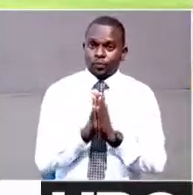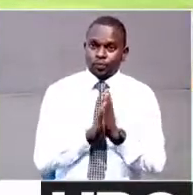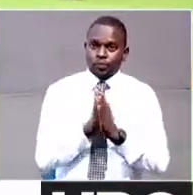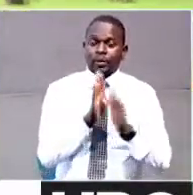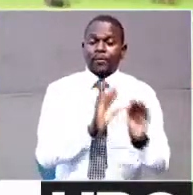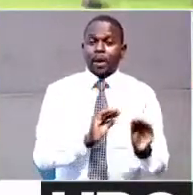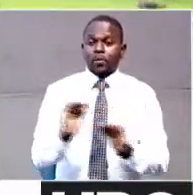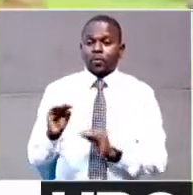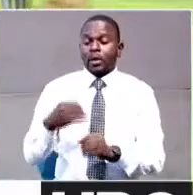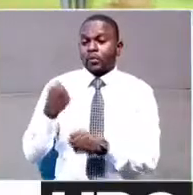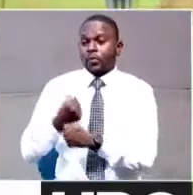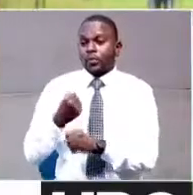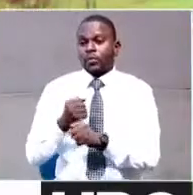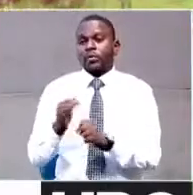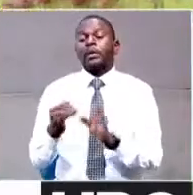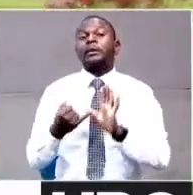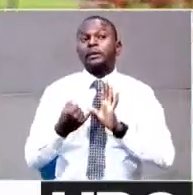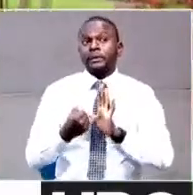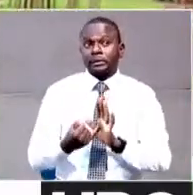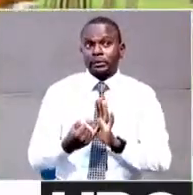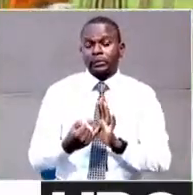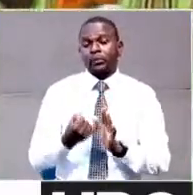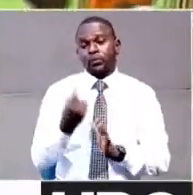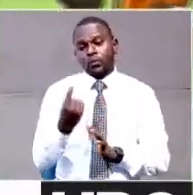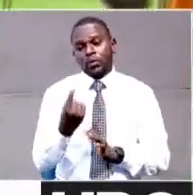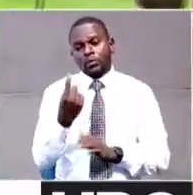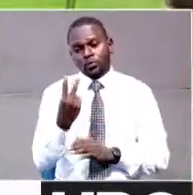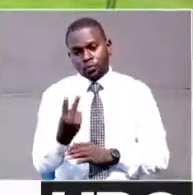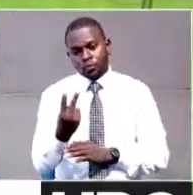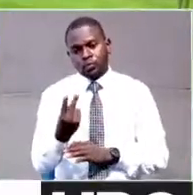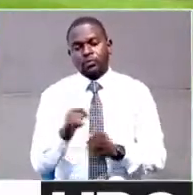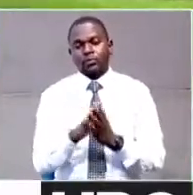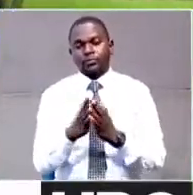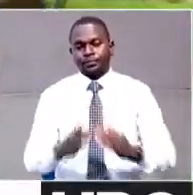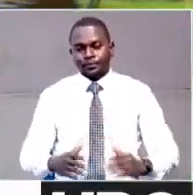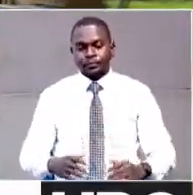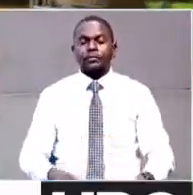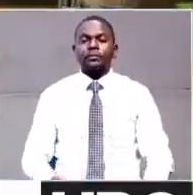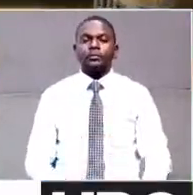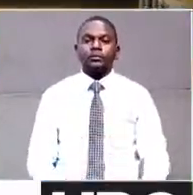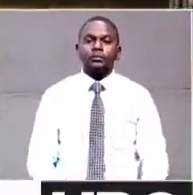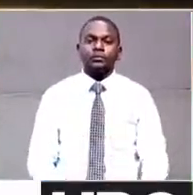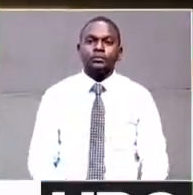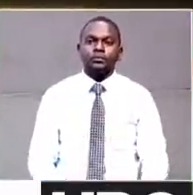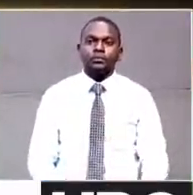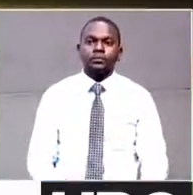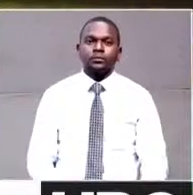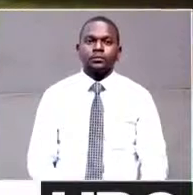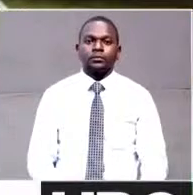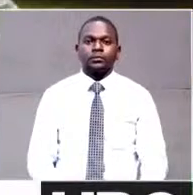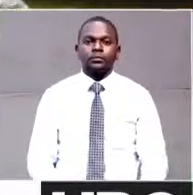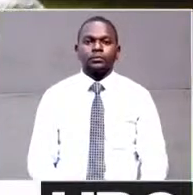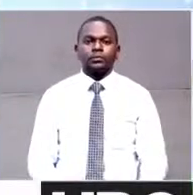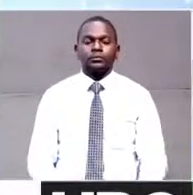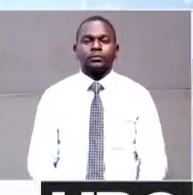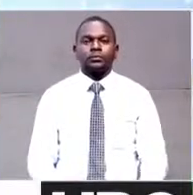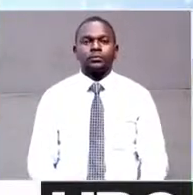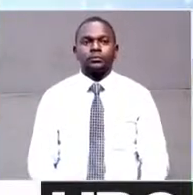workers could learn a thing or two. Henry Okrut, UBC.